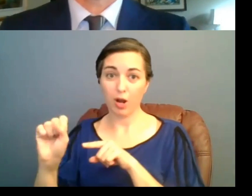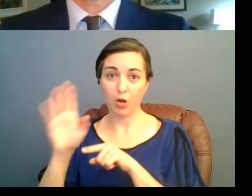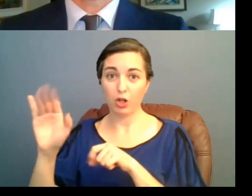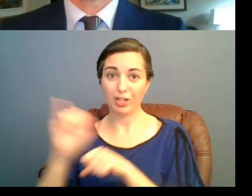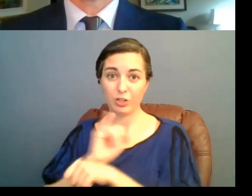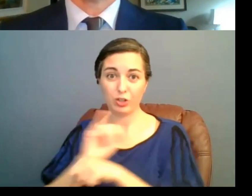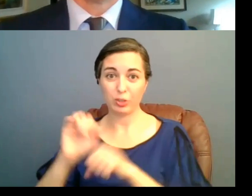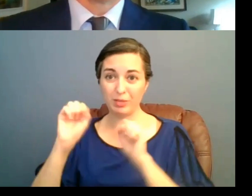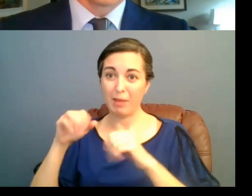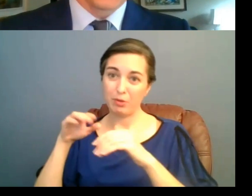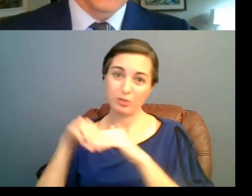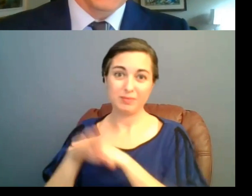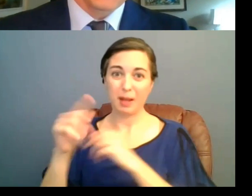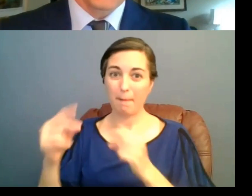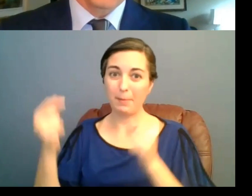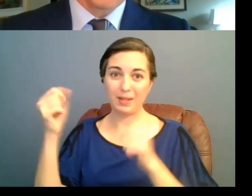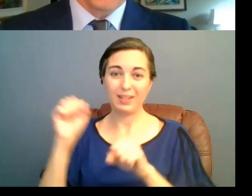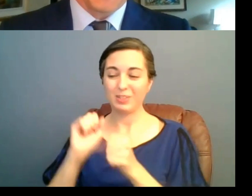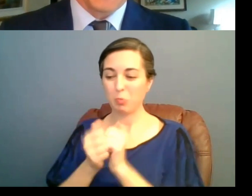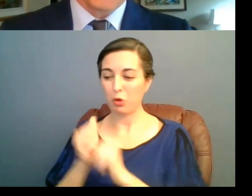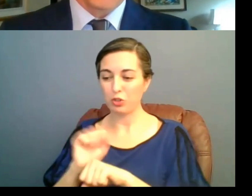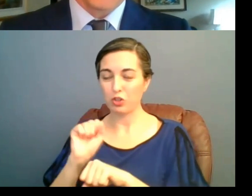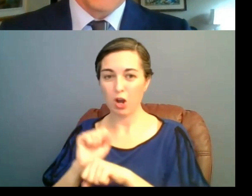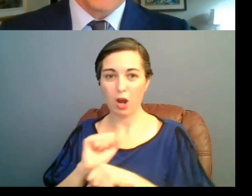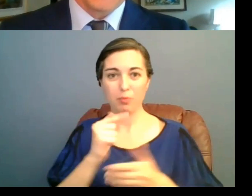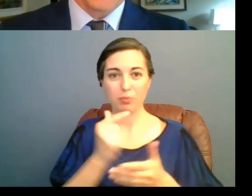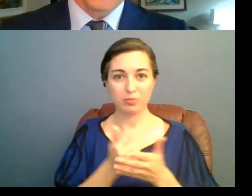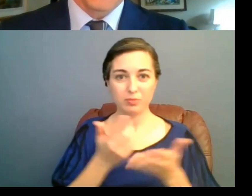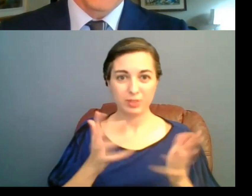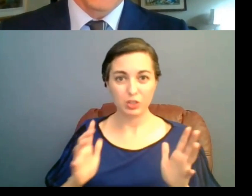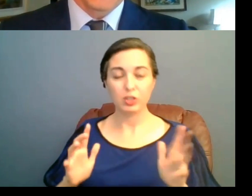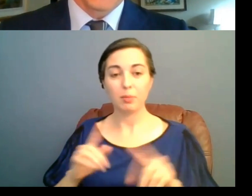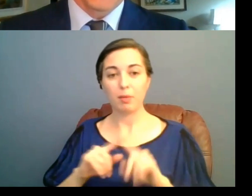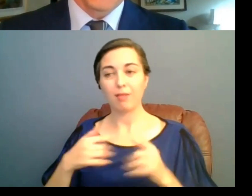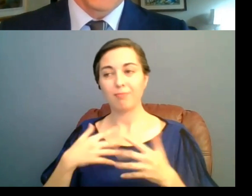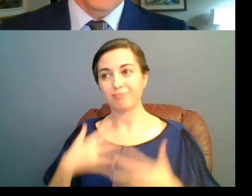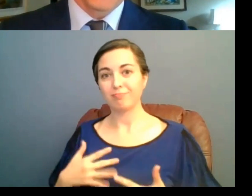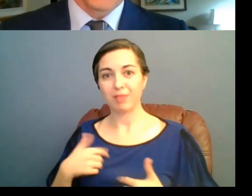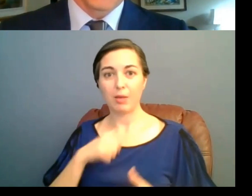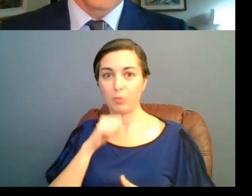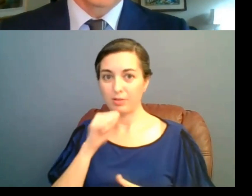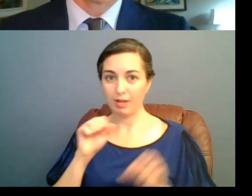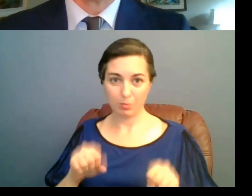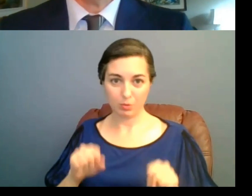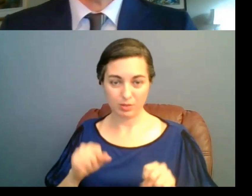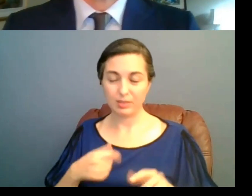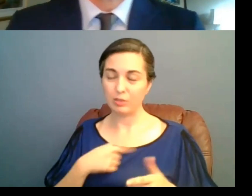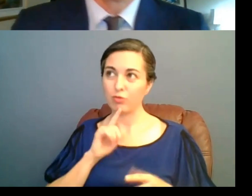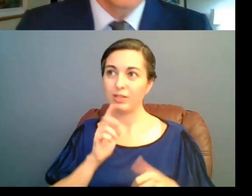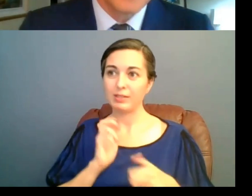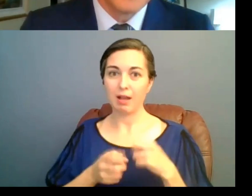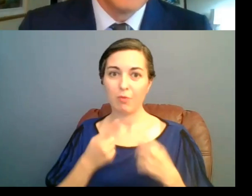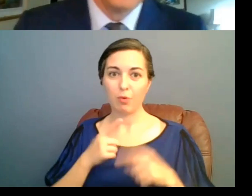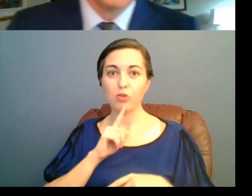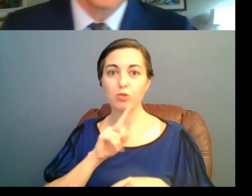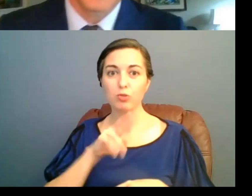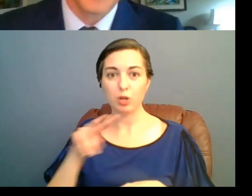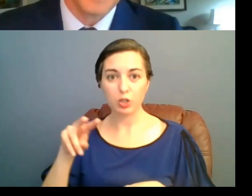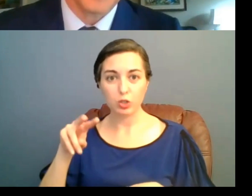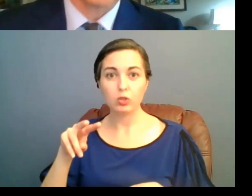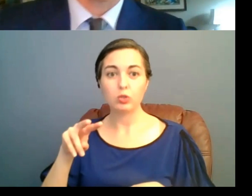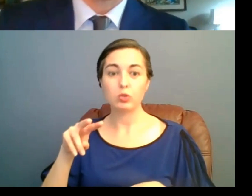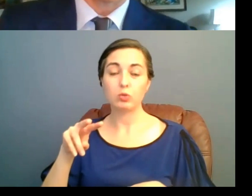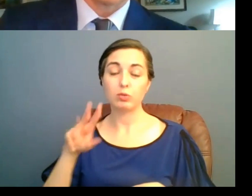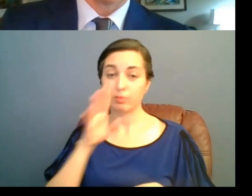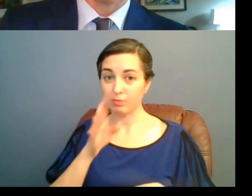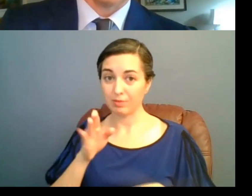one right out of college. Unfortunately, I was not. It's very, very difficult when you're 22 and you,